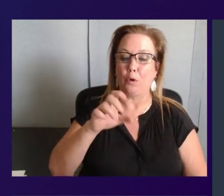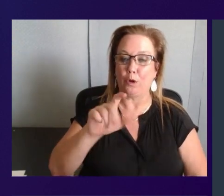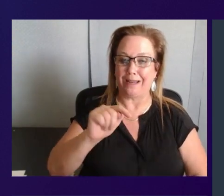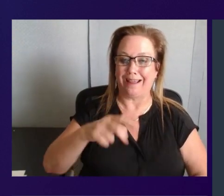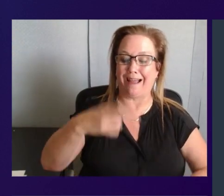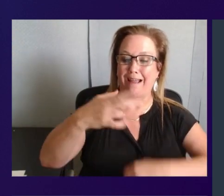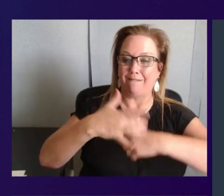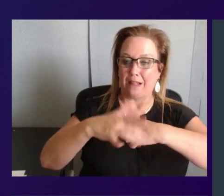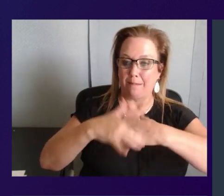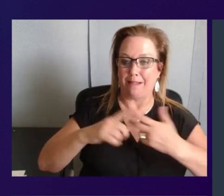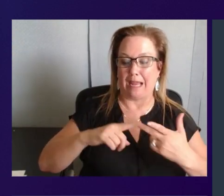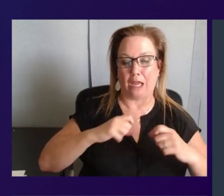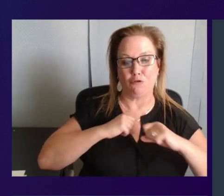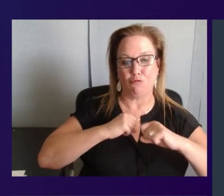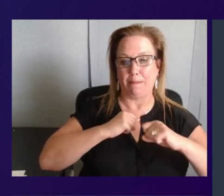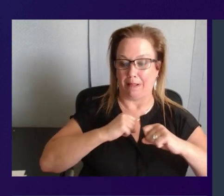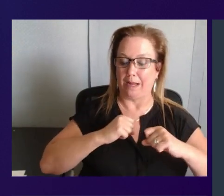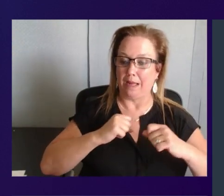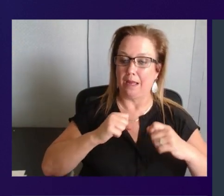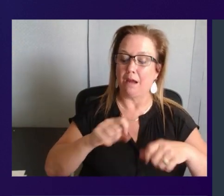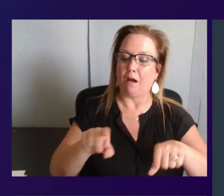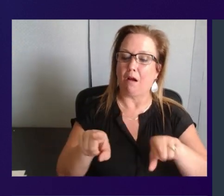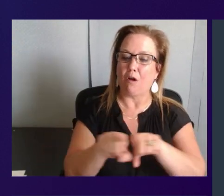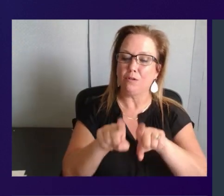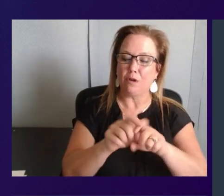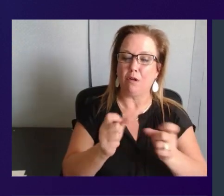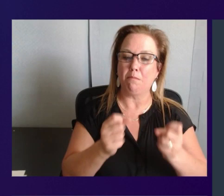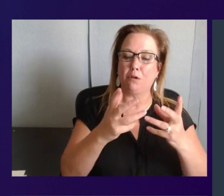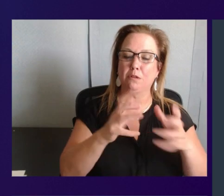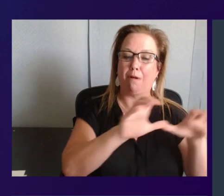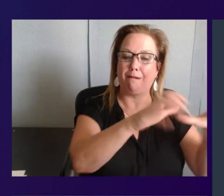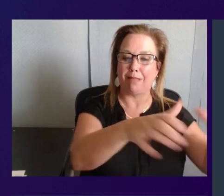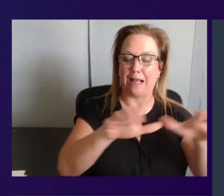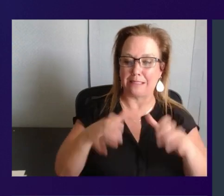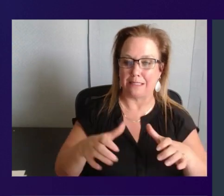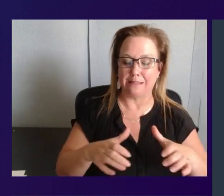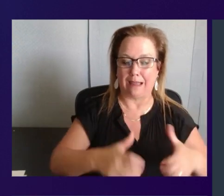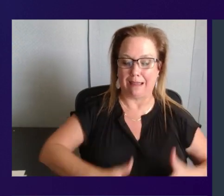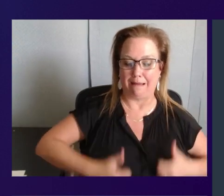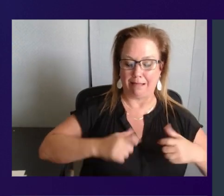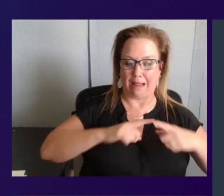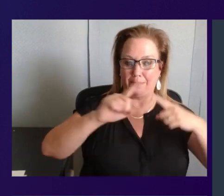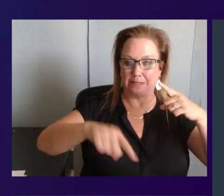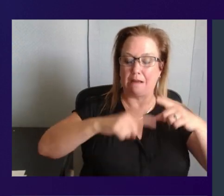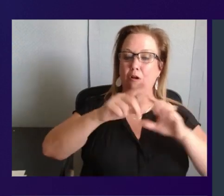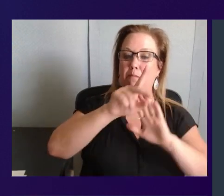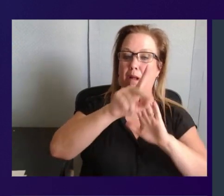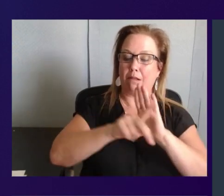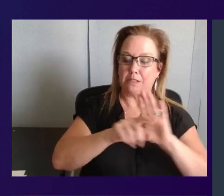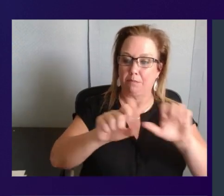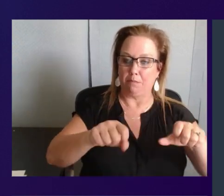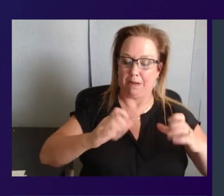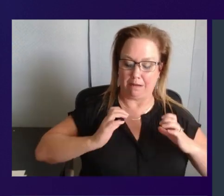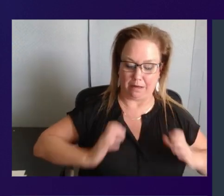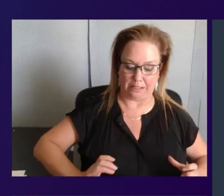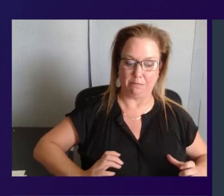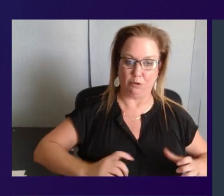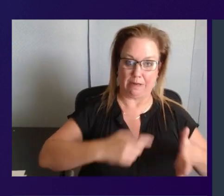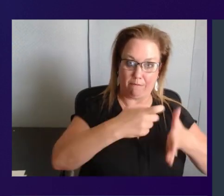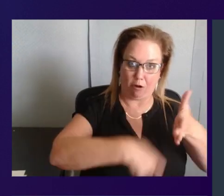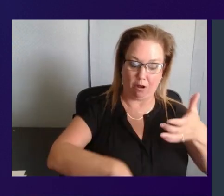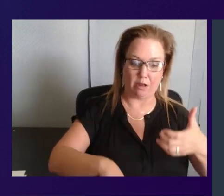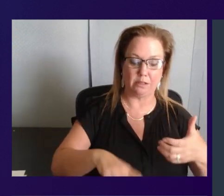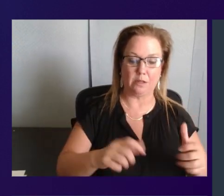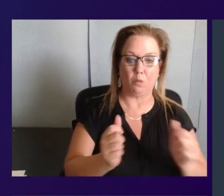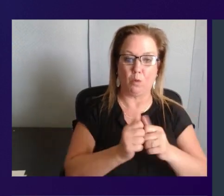availability. It also implements multiple storage classes and lifecycle policies to enable customers to align cost with